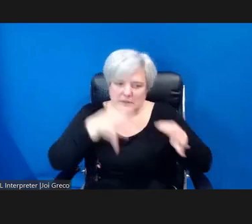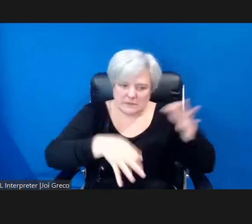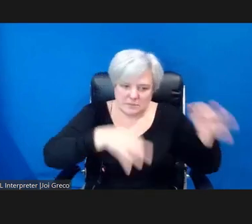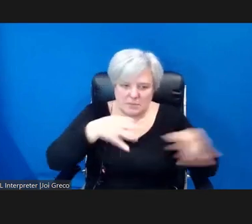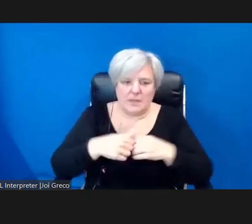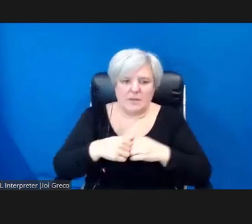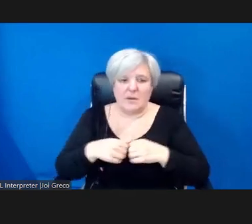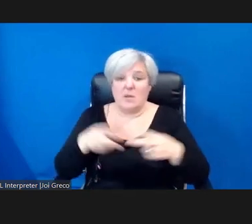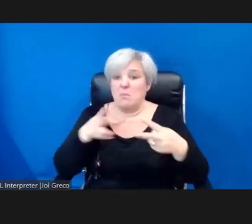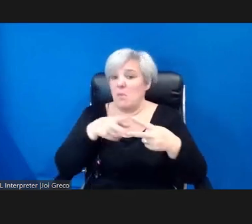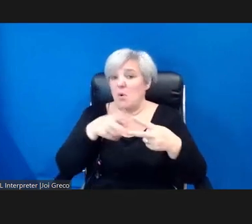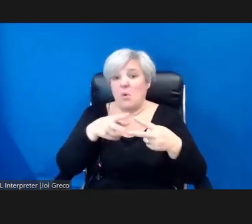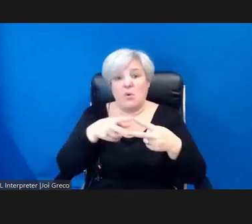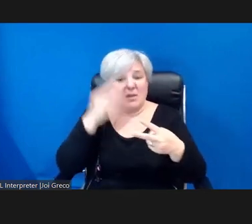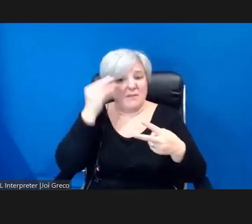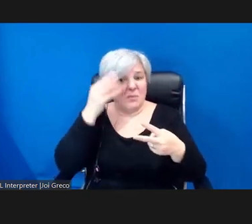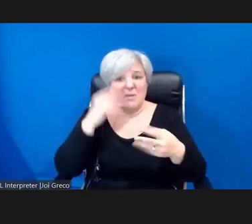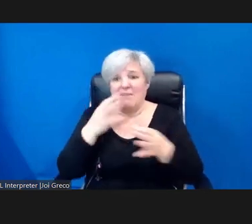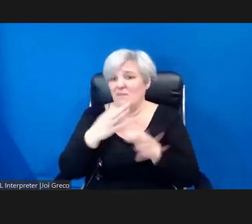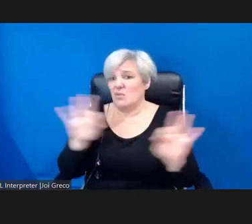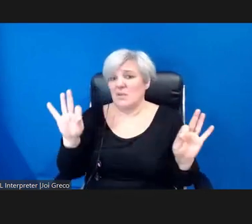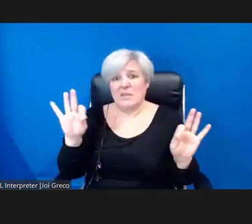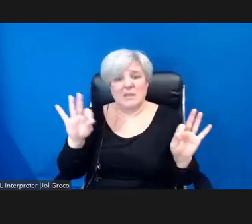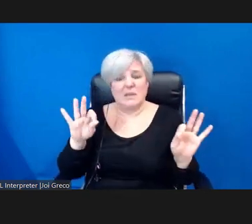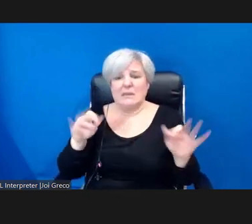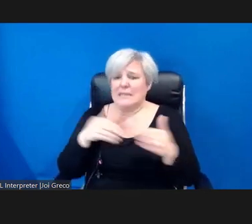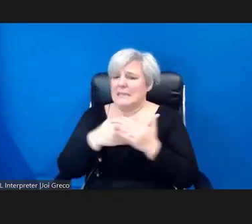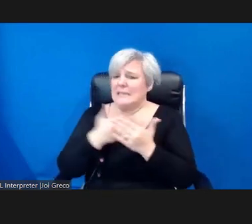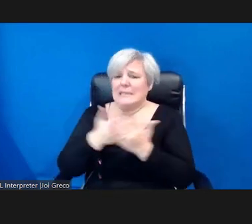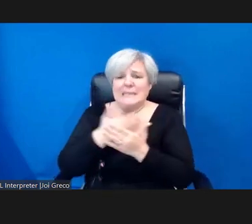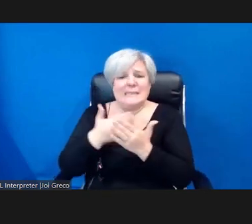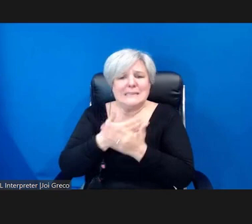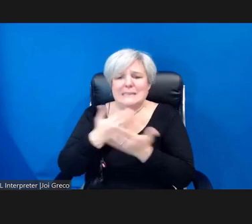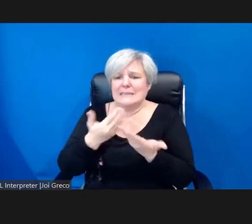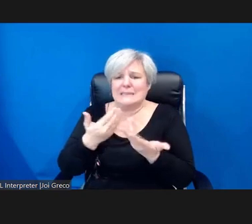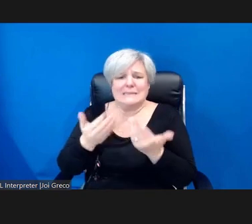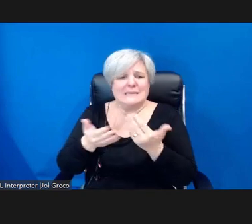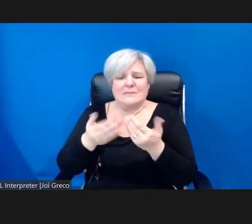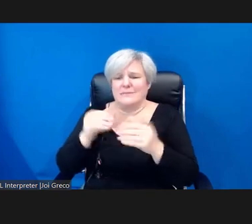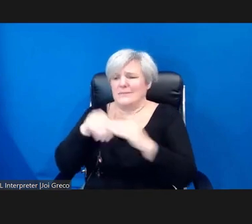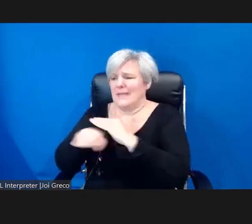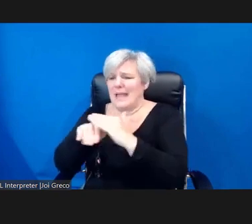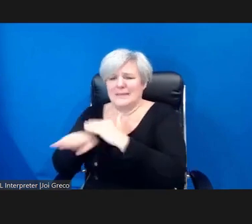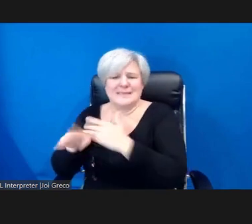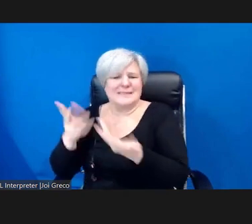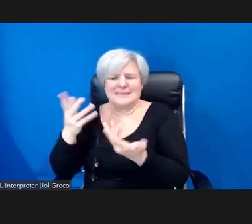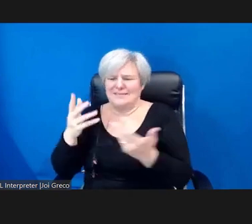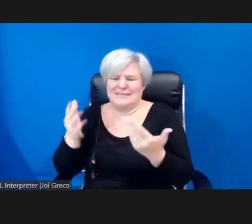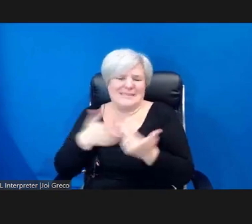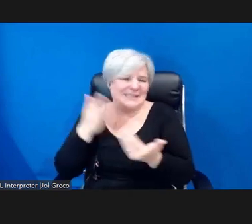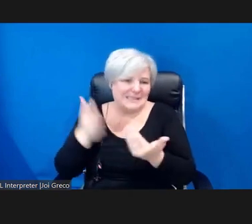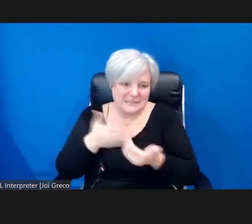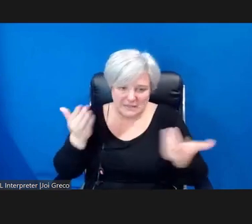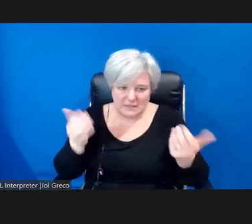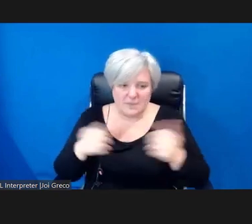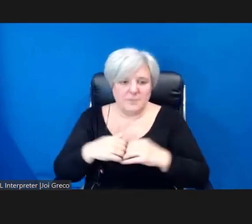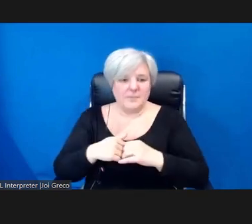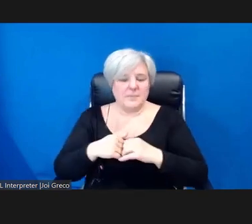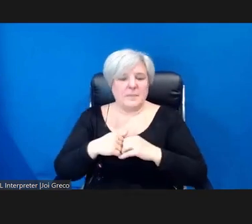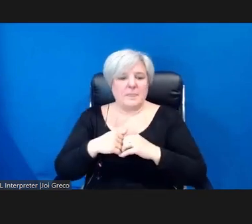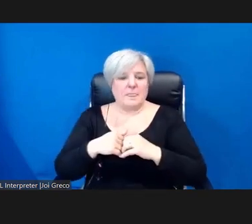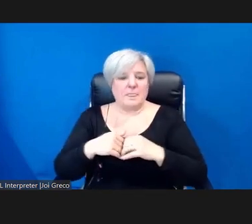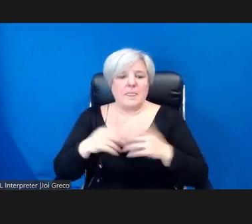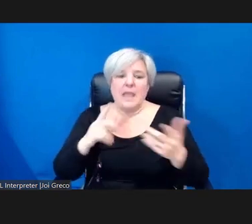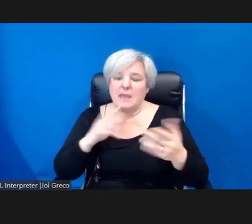EHDI are free of charge, easy and simple to access and use, and can assist them in their program improvement efforts